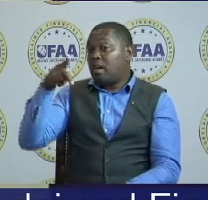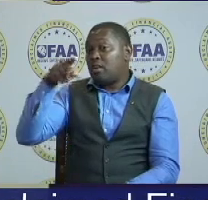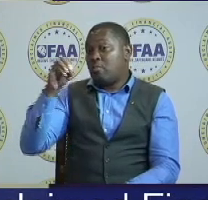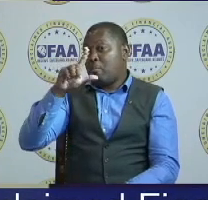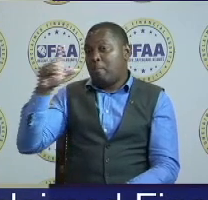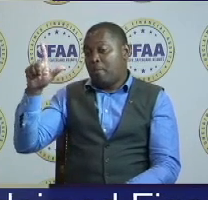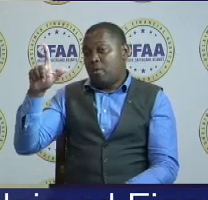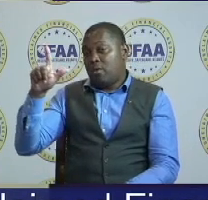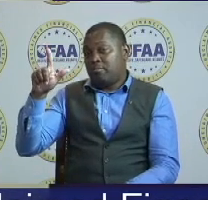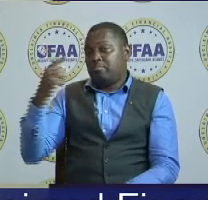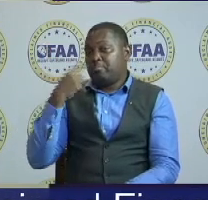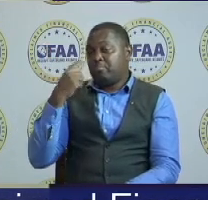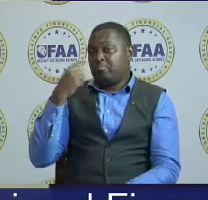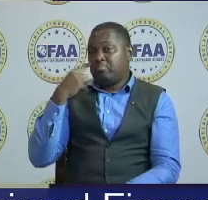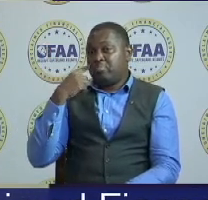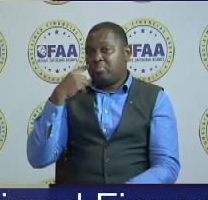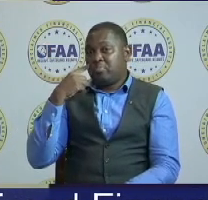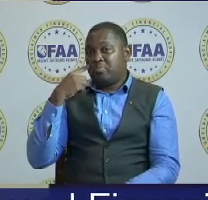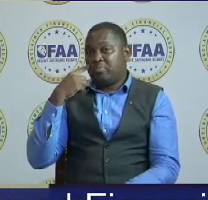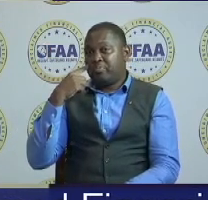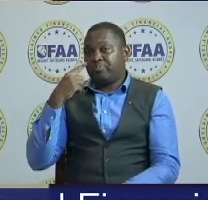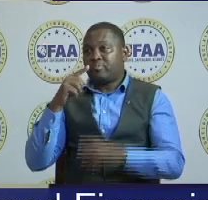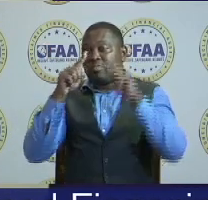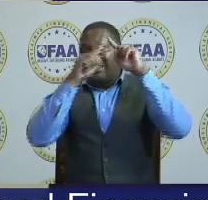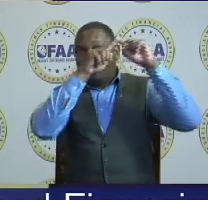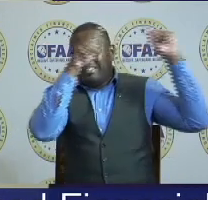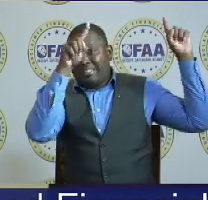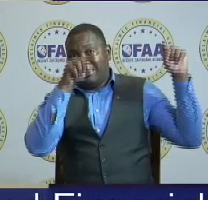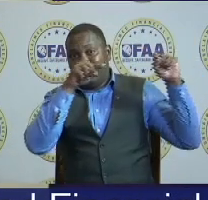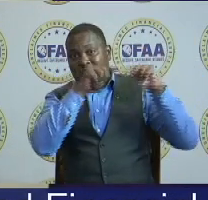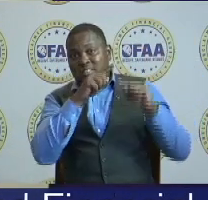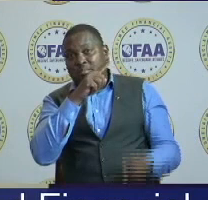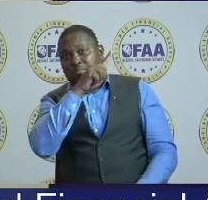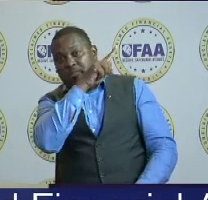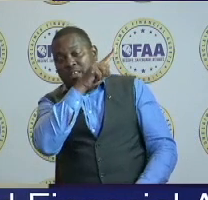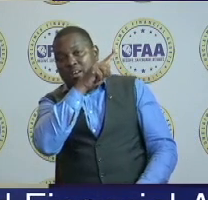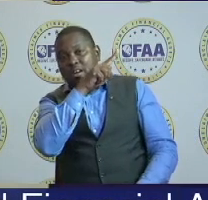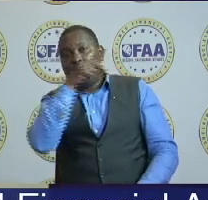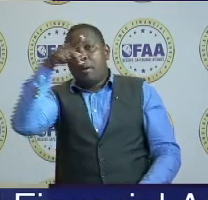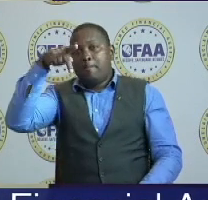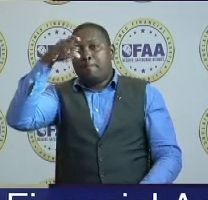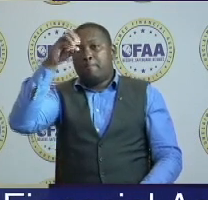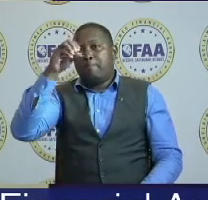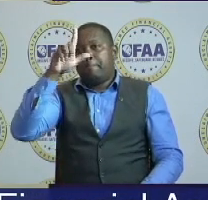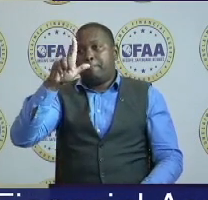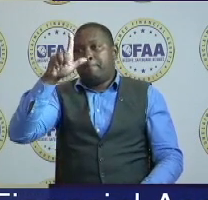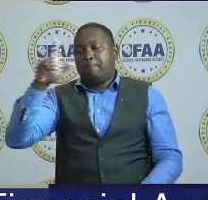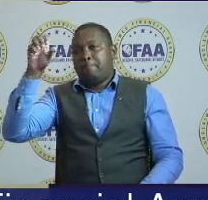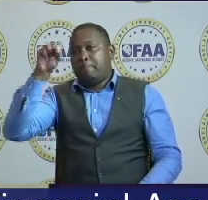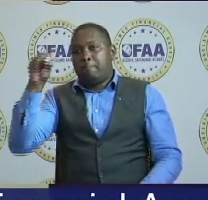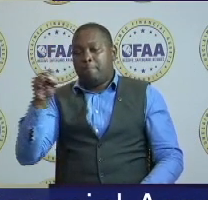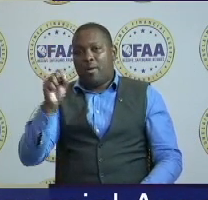one. Just go to your left, to the left side of your screen. There is a tab written polls. Just click on